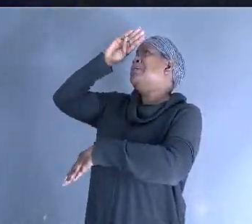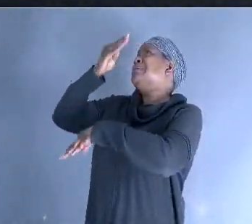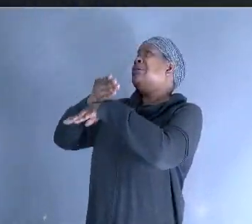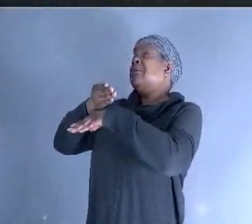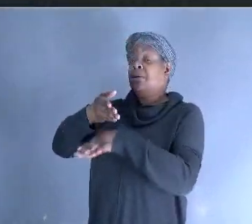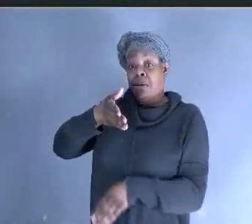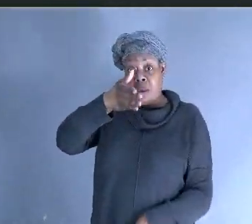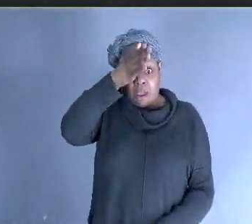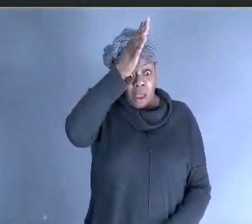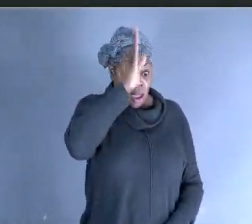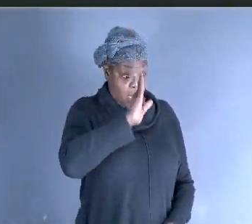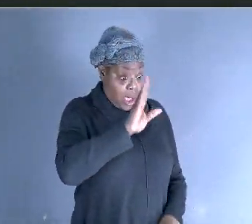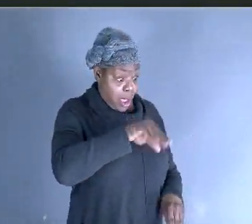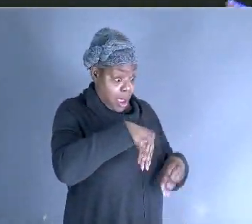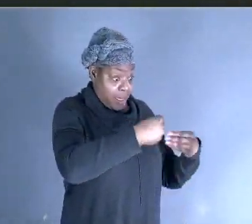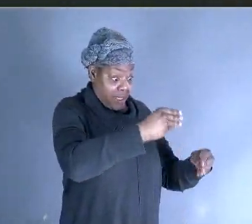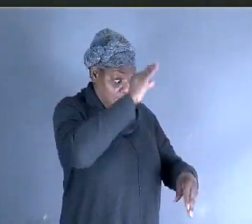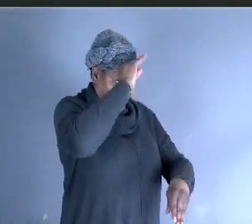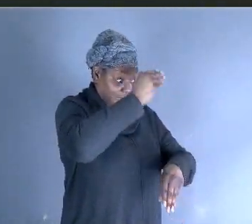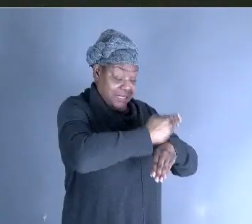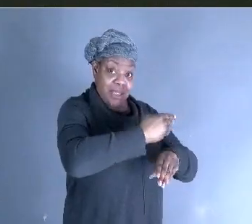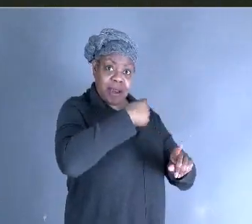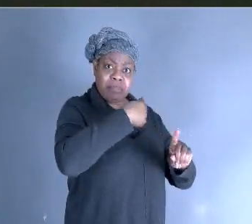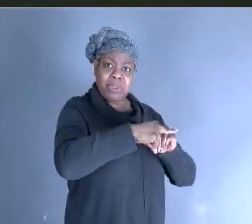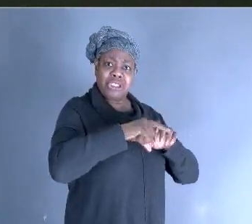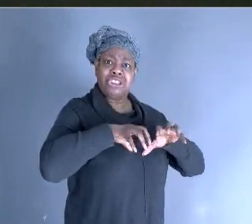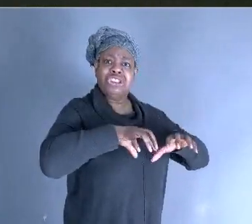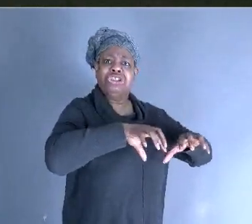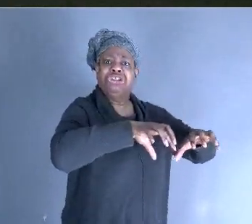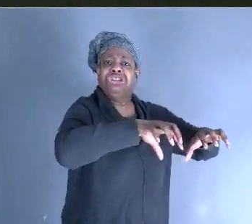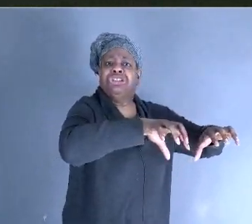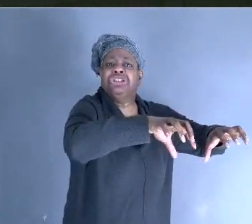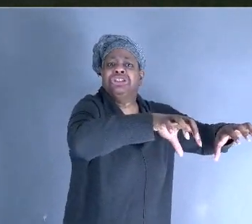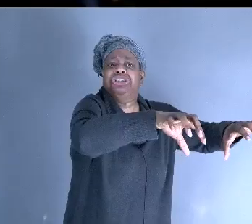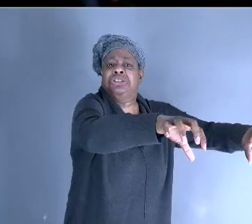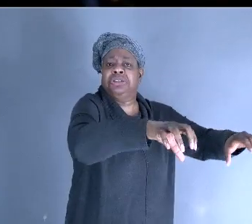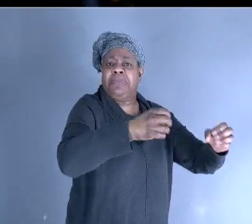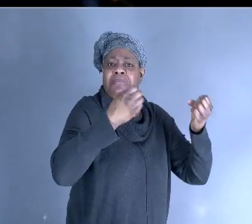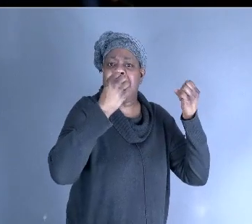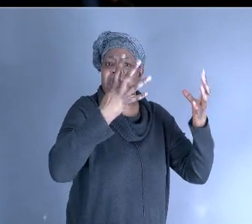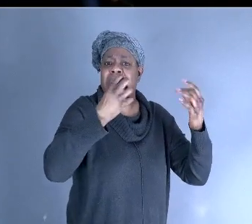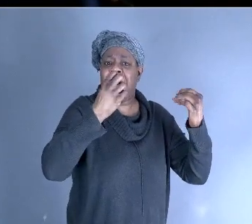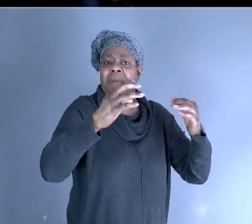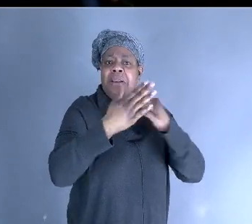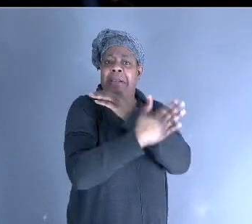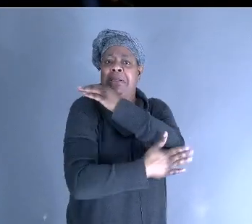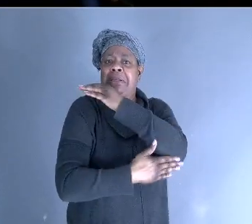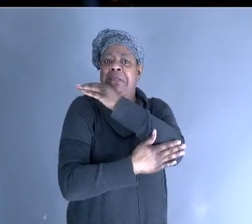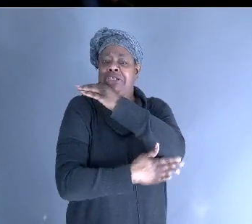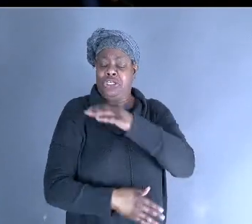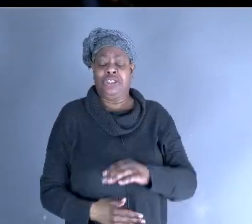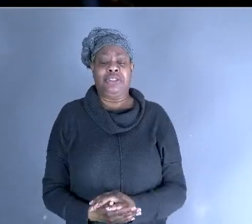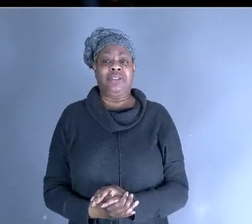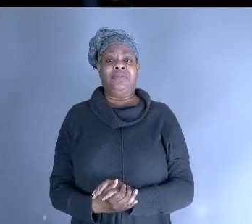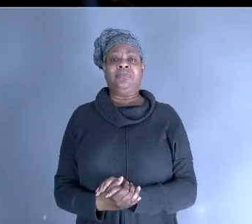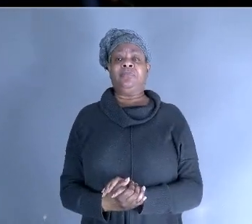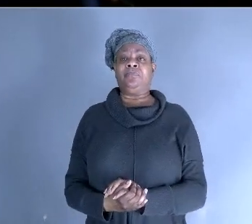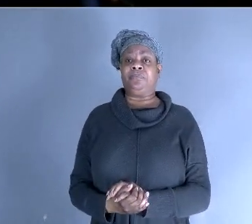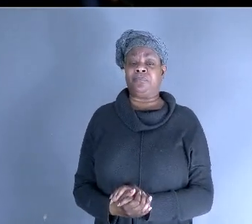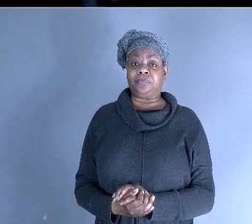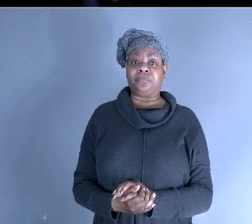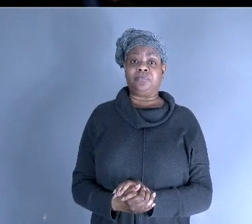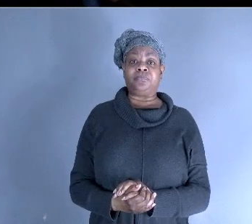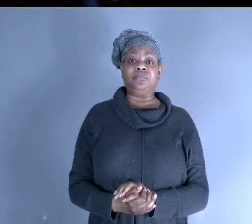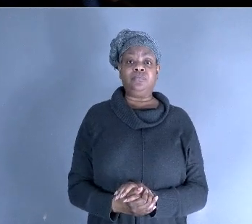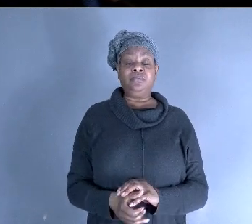There is an acceleration. There is a reciprocity of your prayers And your faith that